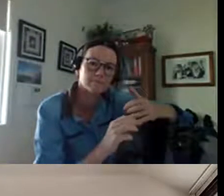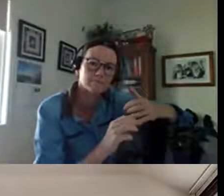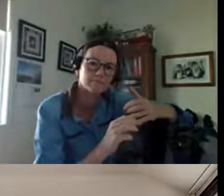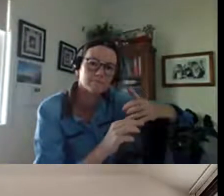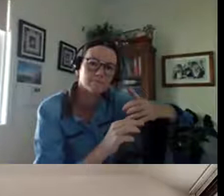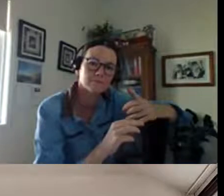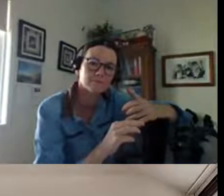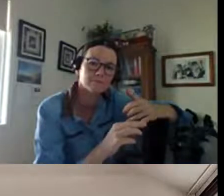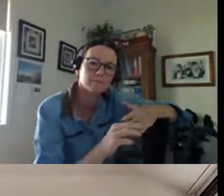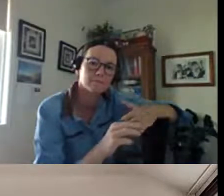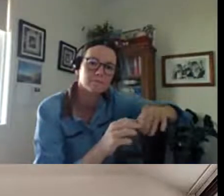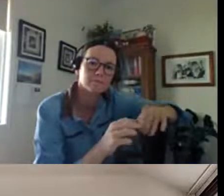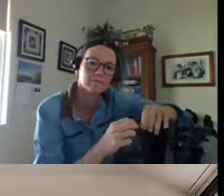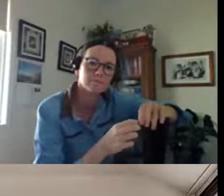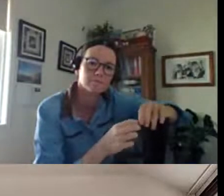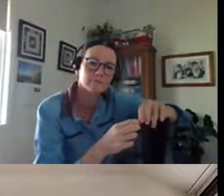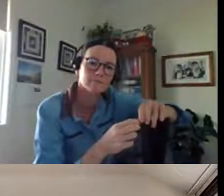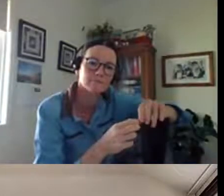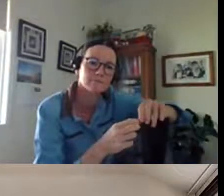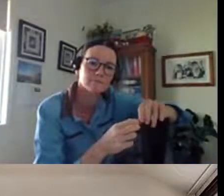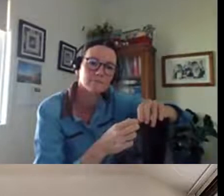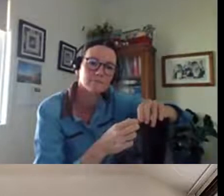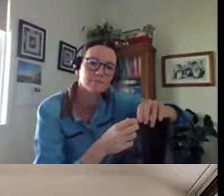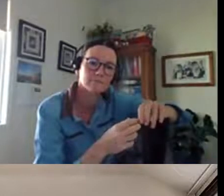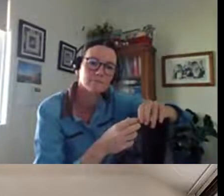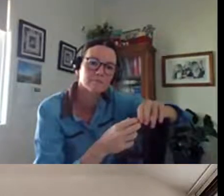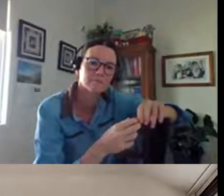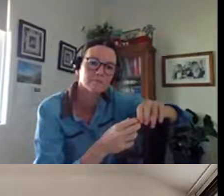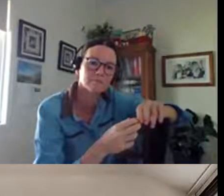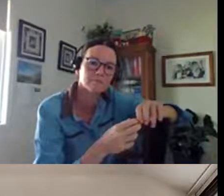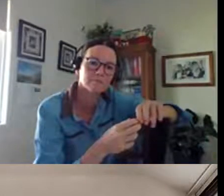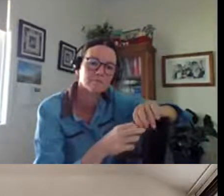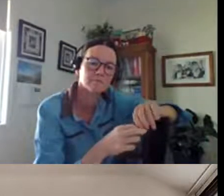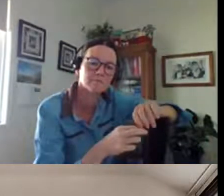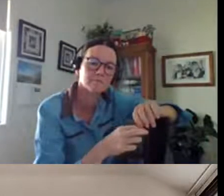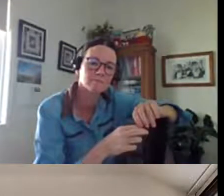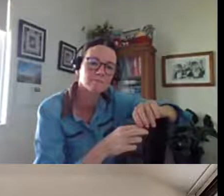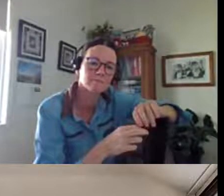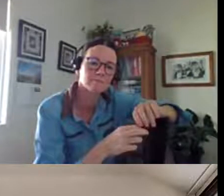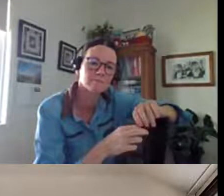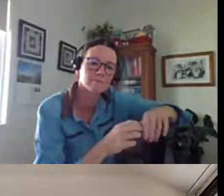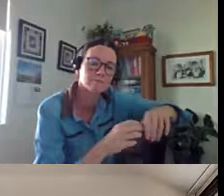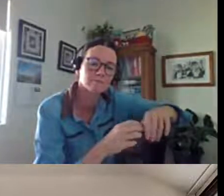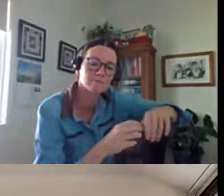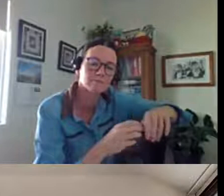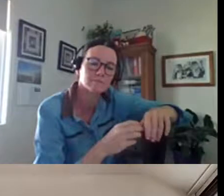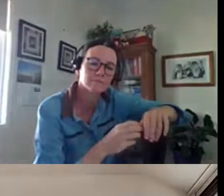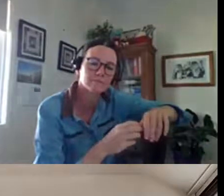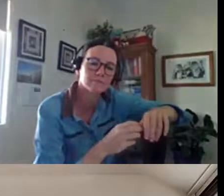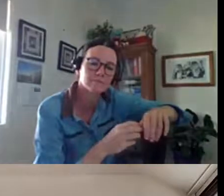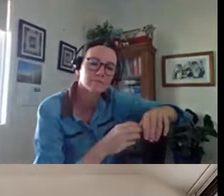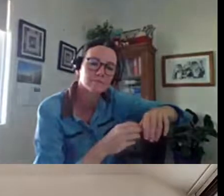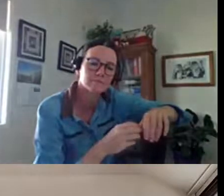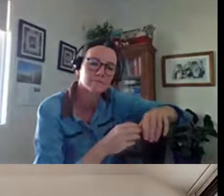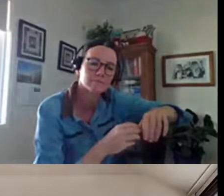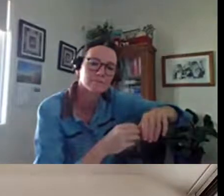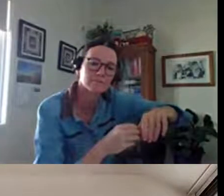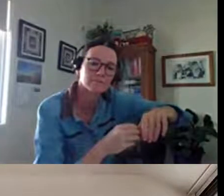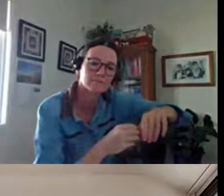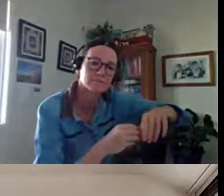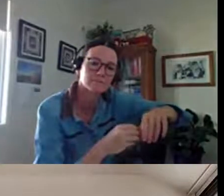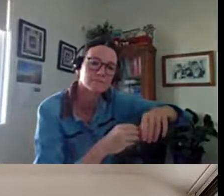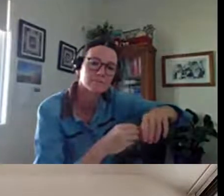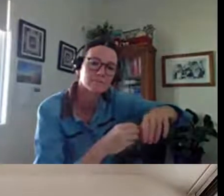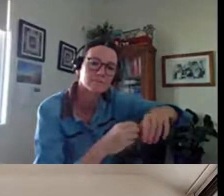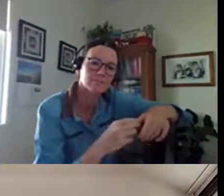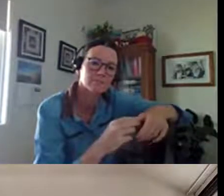So great presentation. Yes, 100% agree with that. Thank you for providing the detail. It looks like it has to be tailored to every individual site. How much